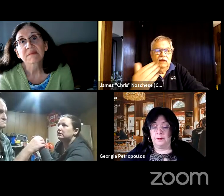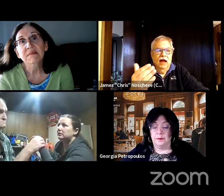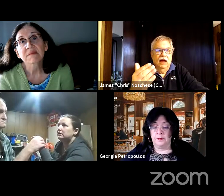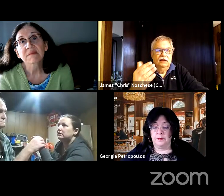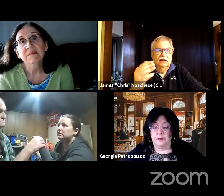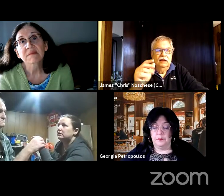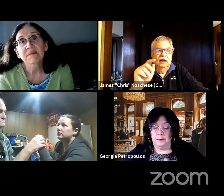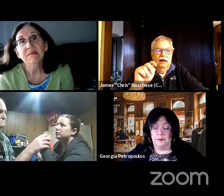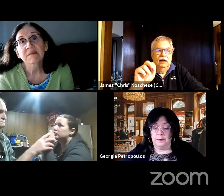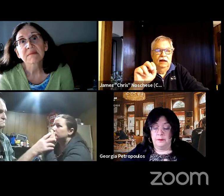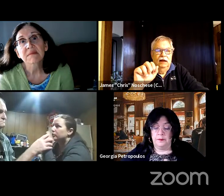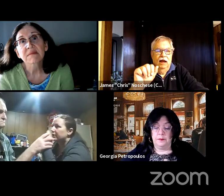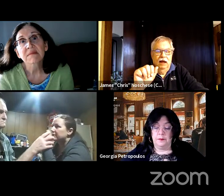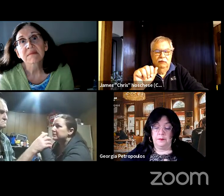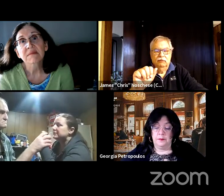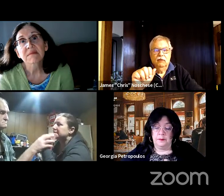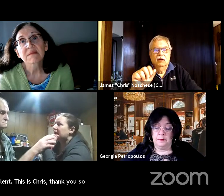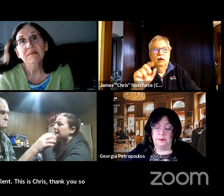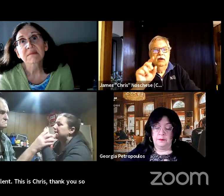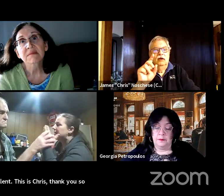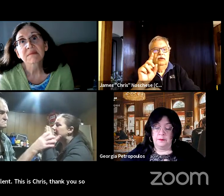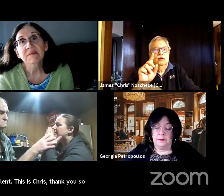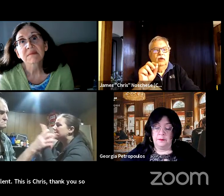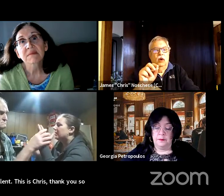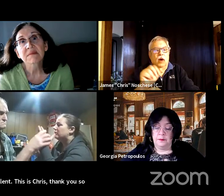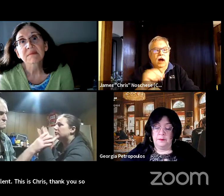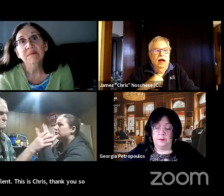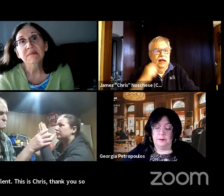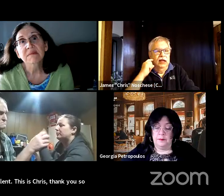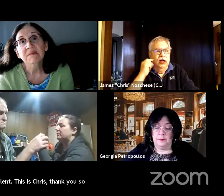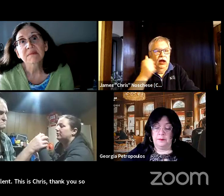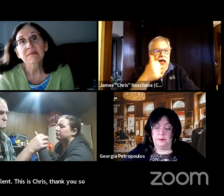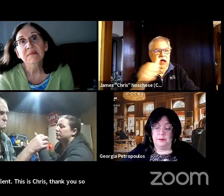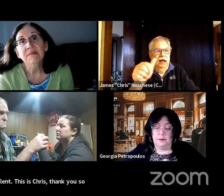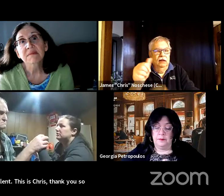Excellent. This is Chris. Thank you so much, Tina.